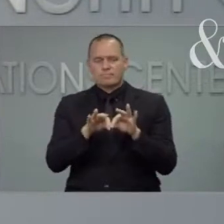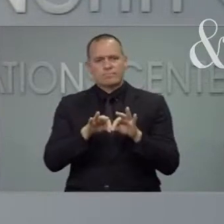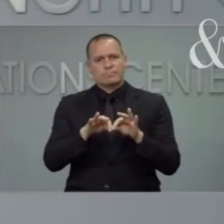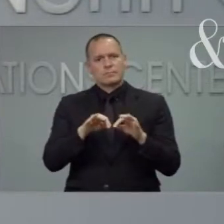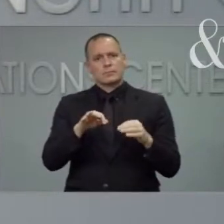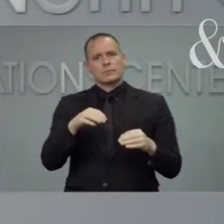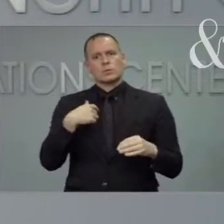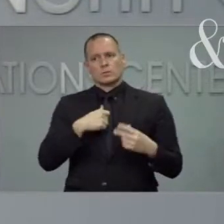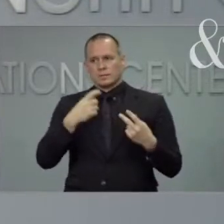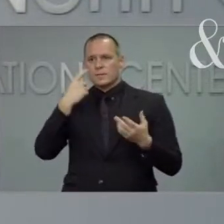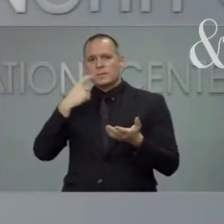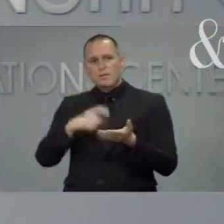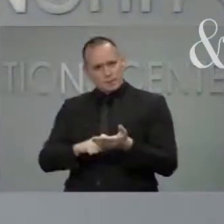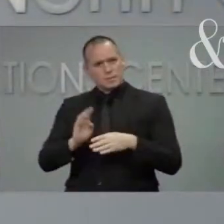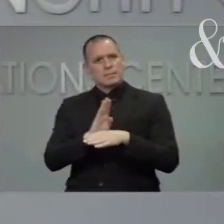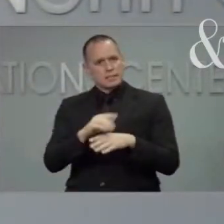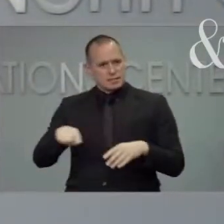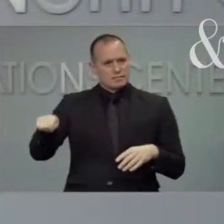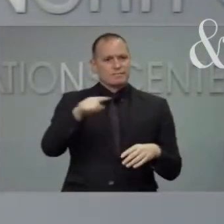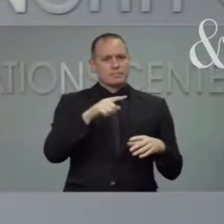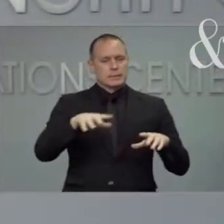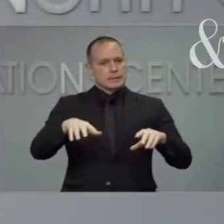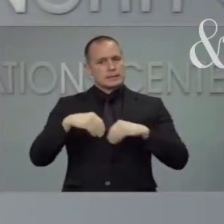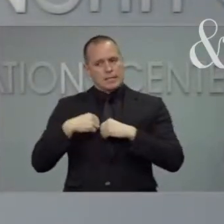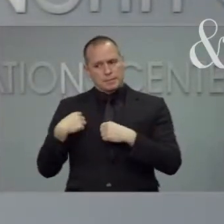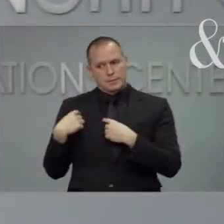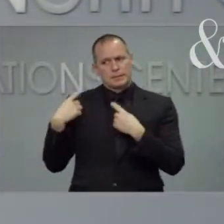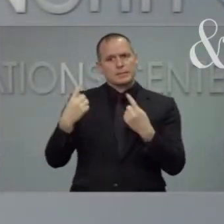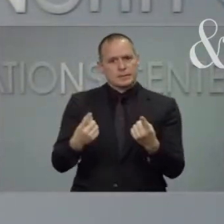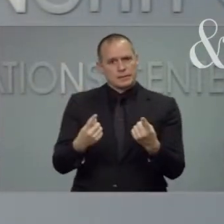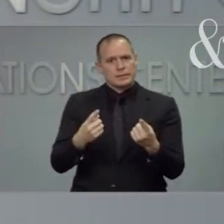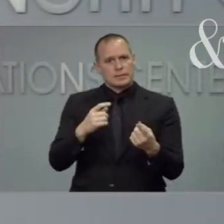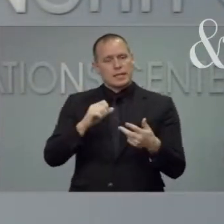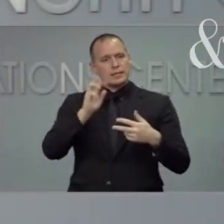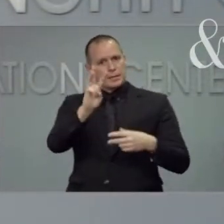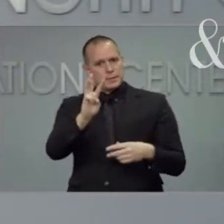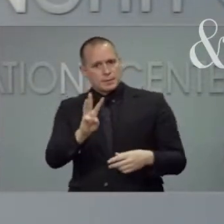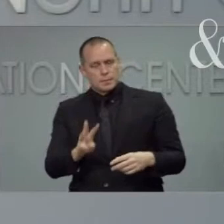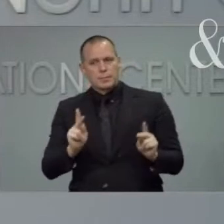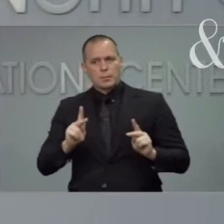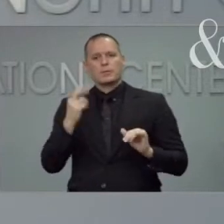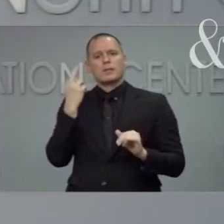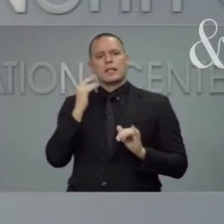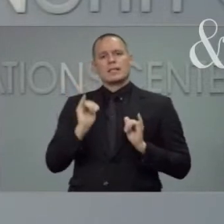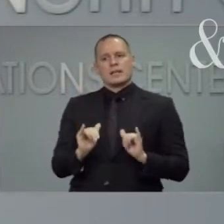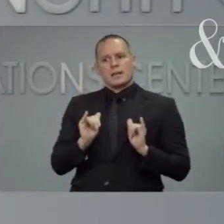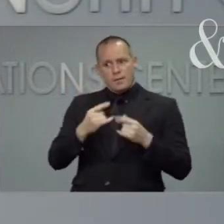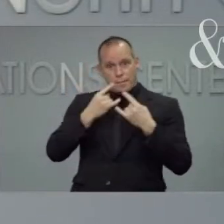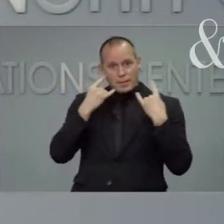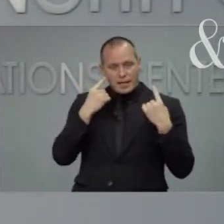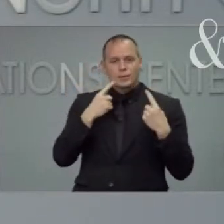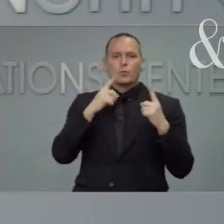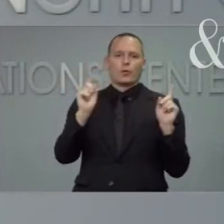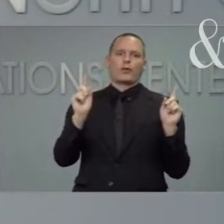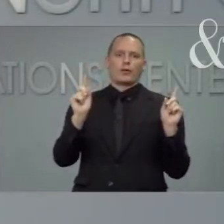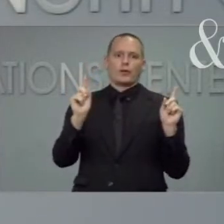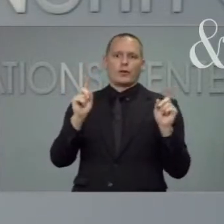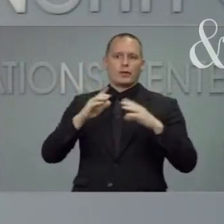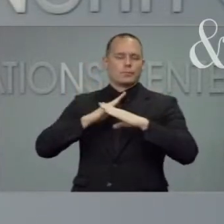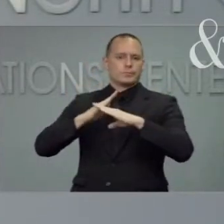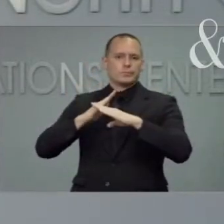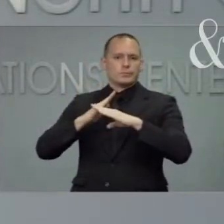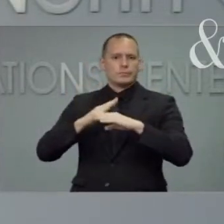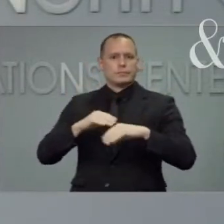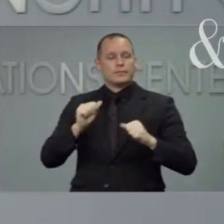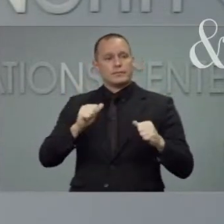better compliance over a period of time, because people have recognized that masks do slow the